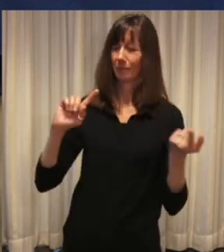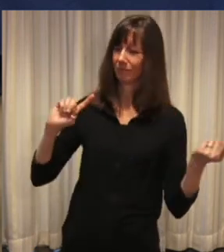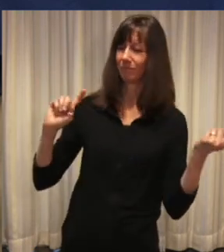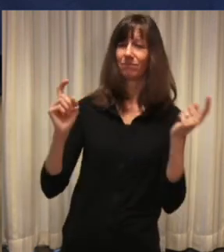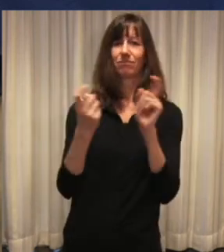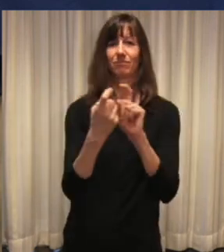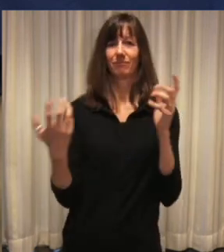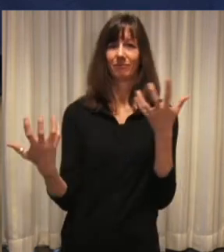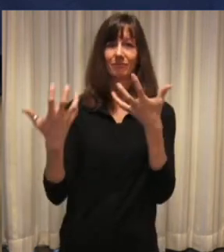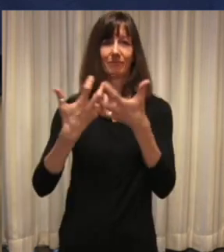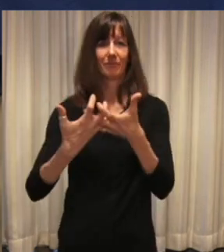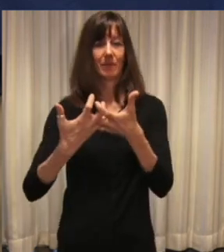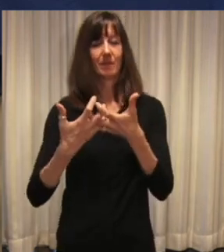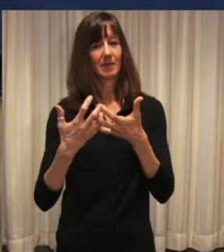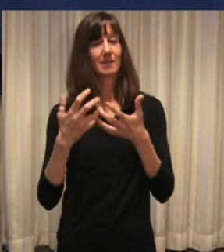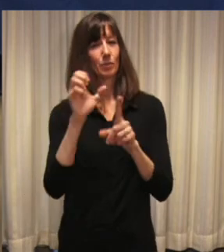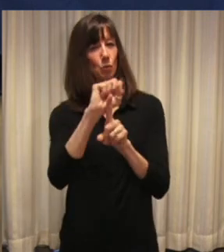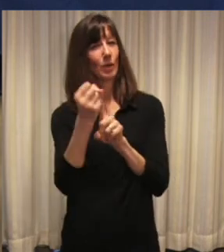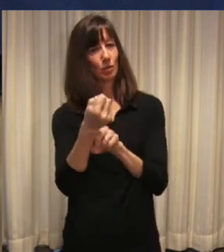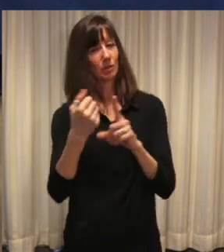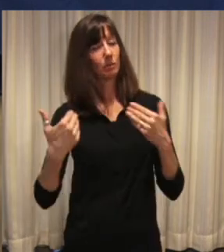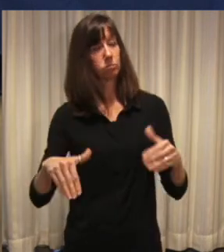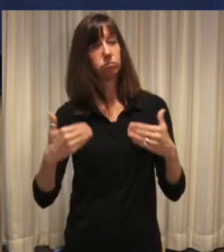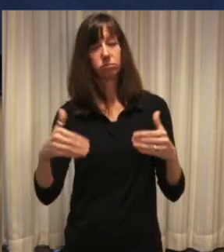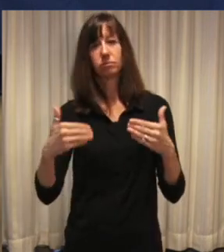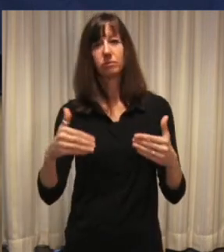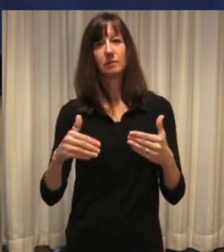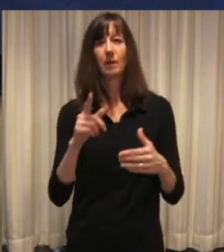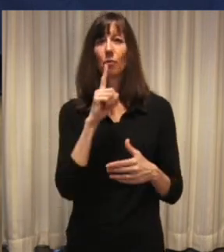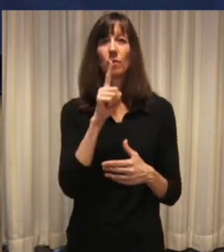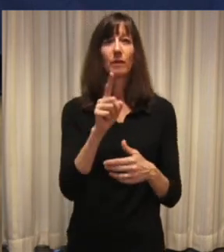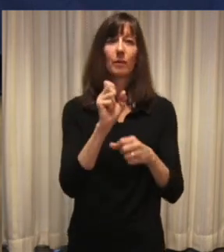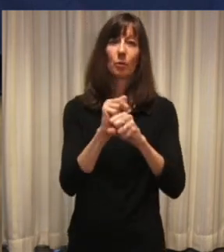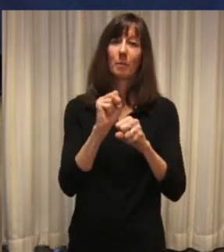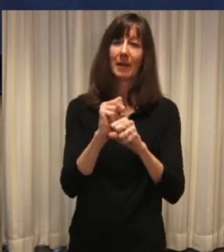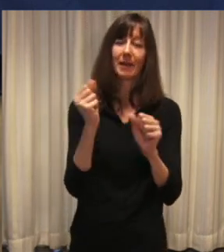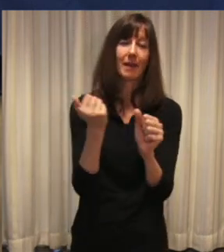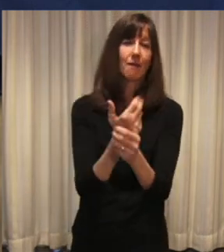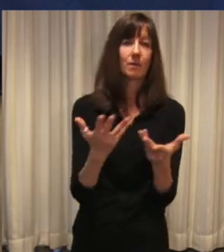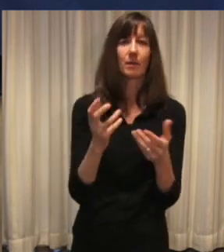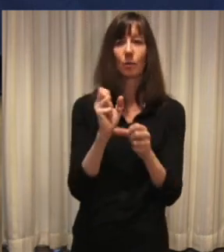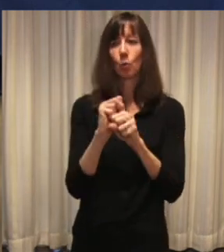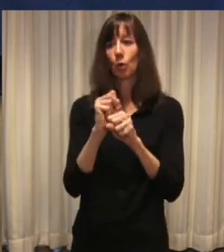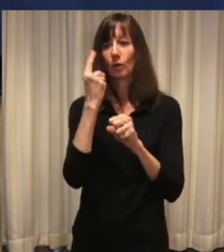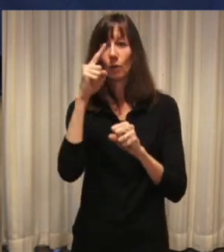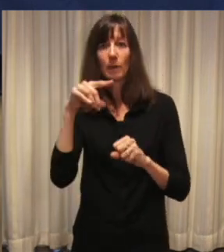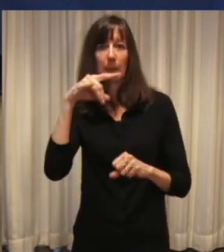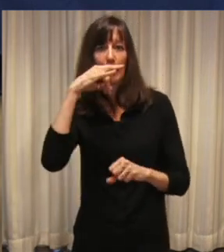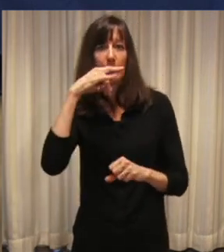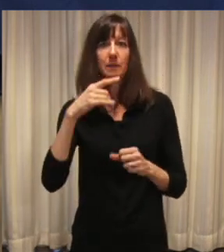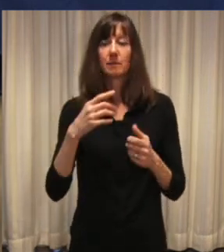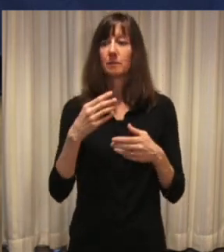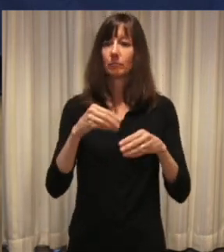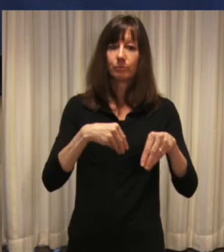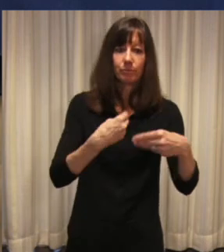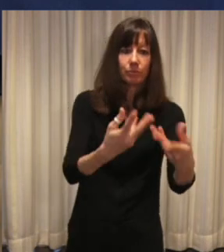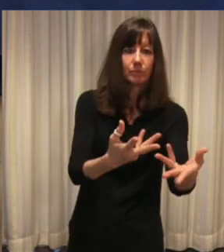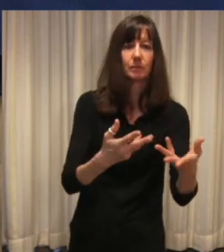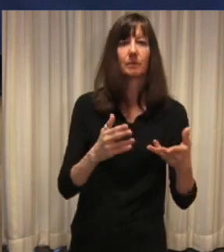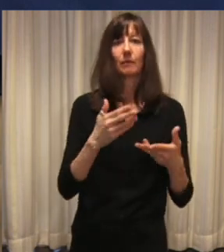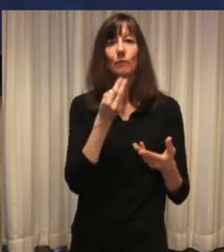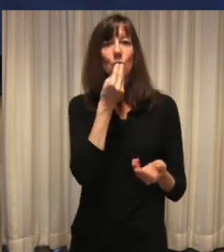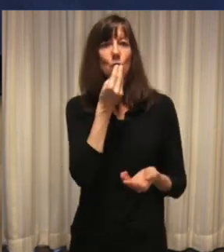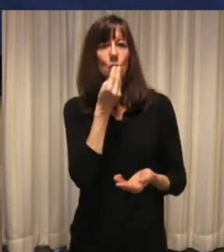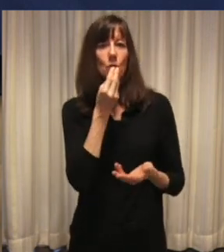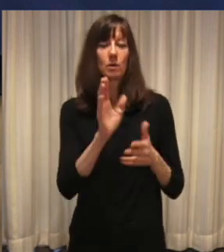that. And the fact that you're making this work for kids, to get them food, to get them, you know, continuing to learn and